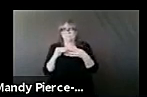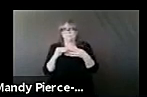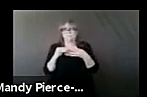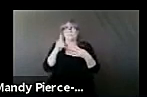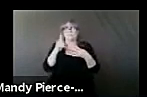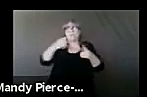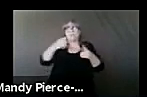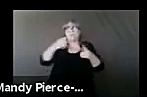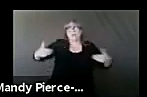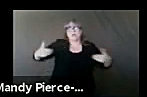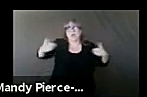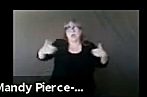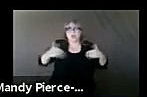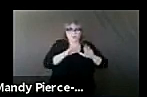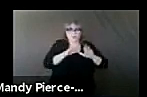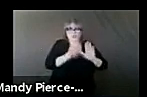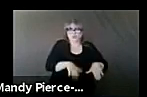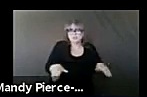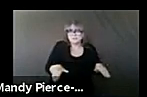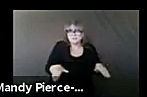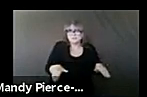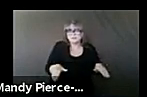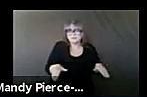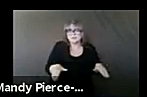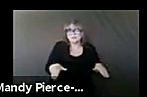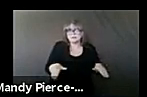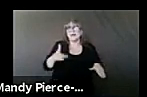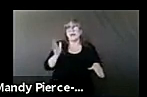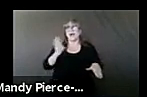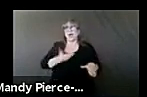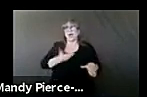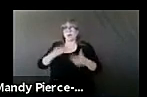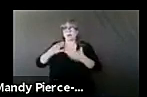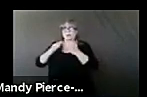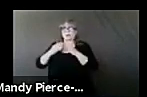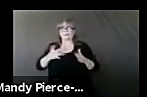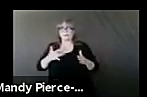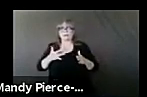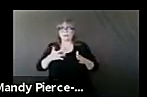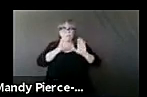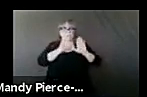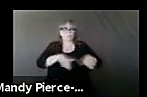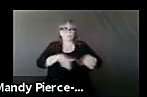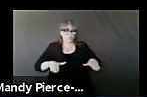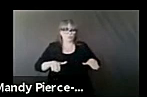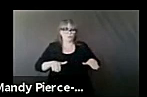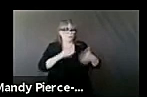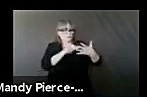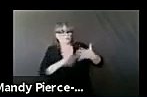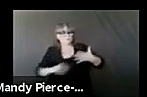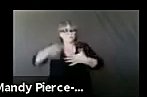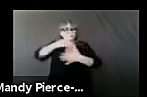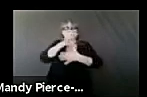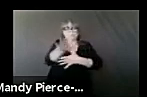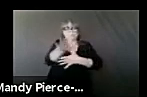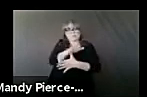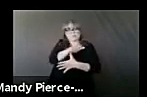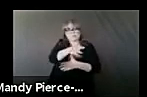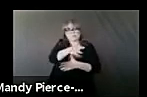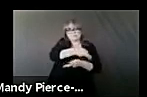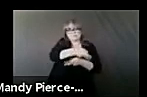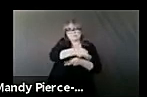and societies feel that children should have an opportunity for a full life. First responders and healthcare workers,